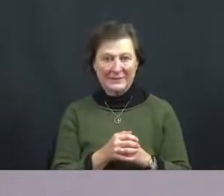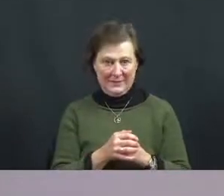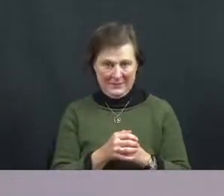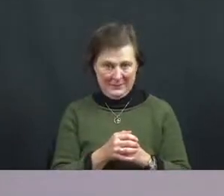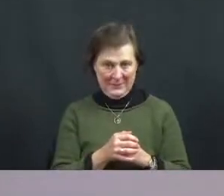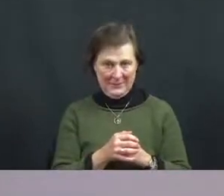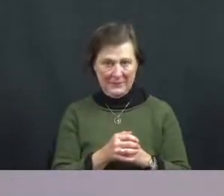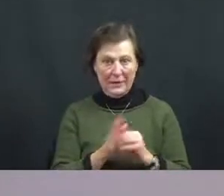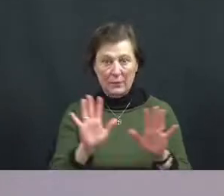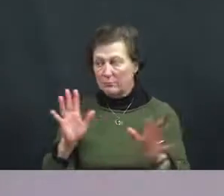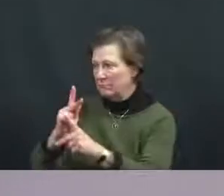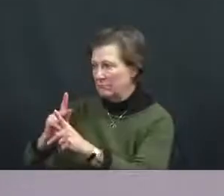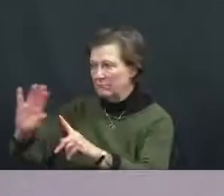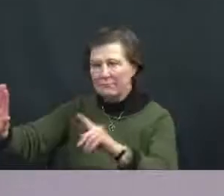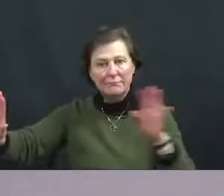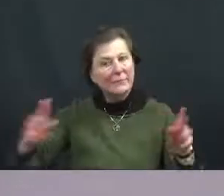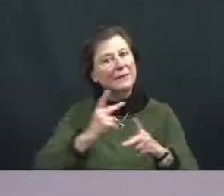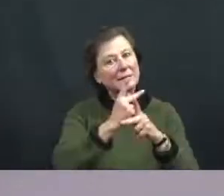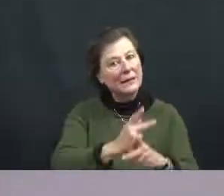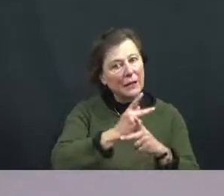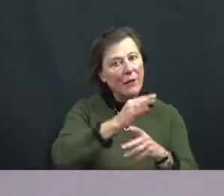We look out for one another.